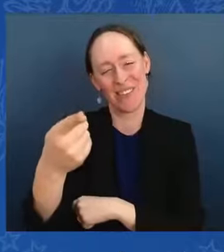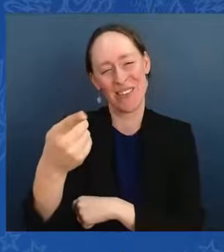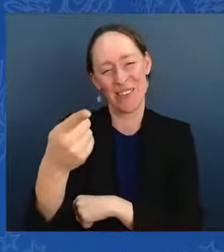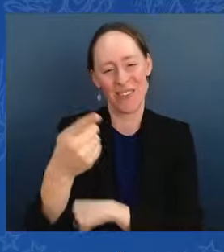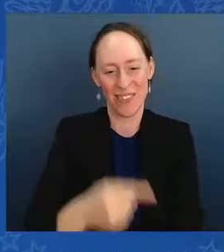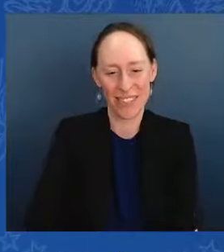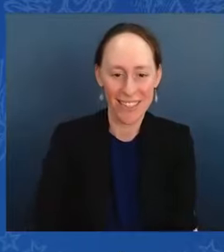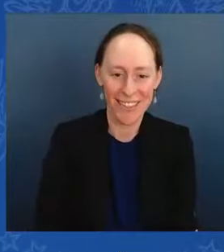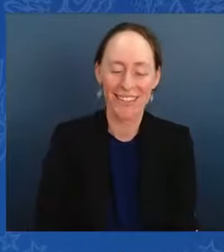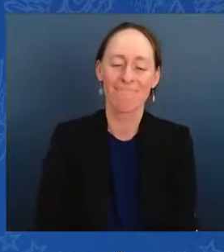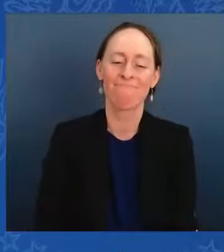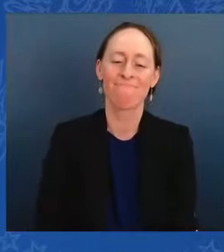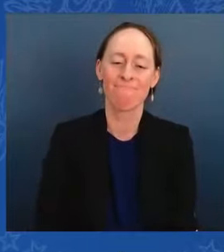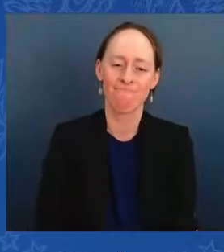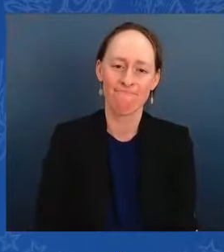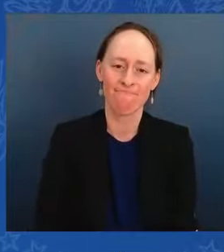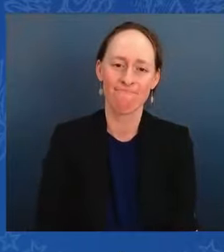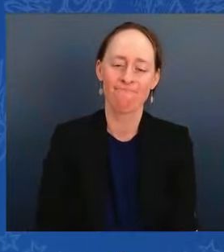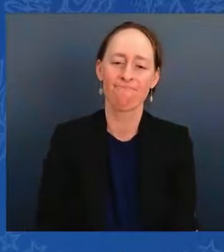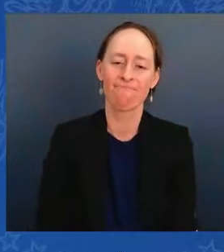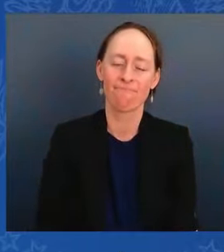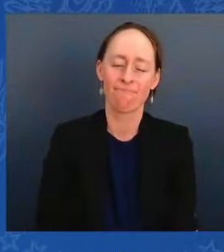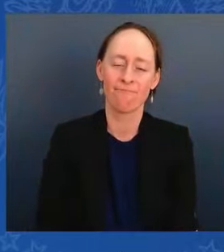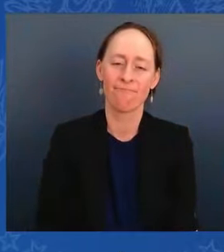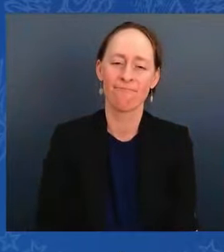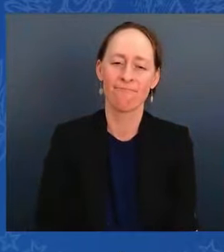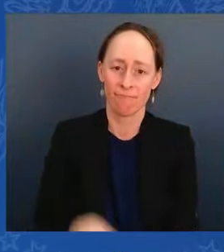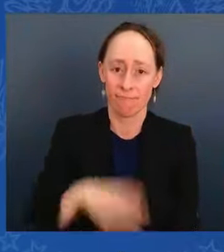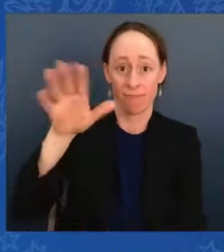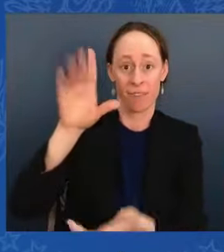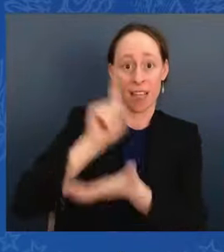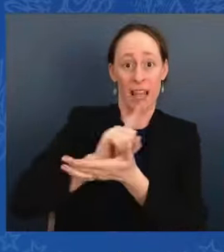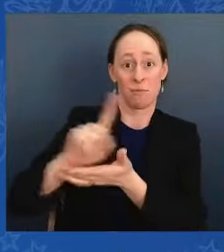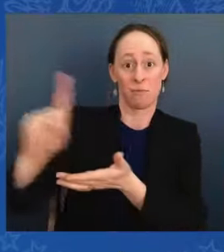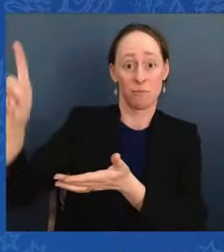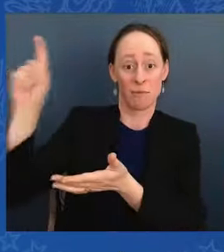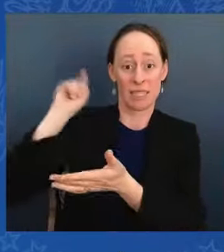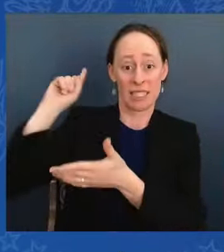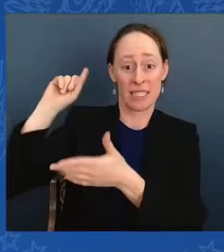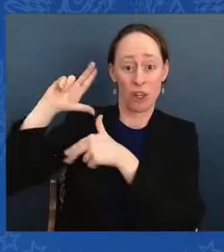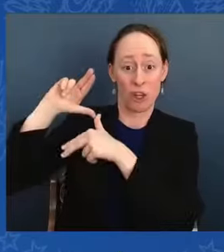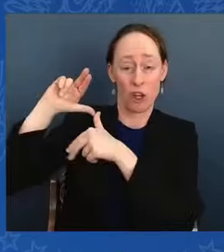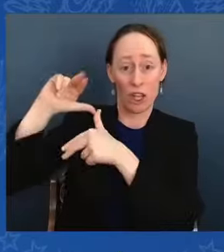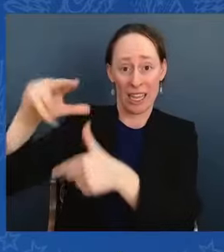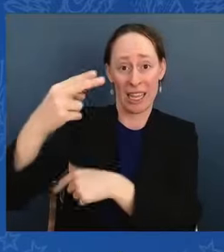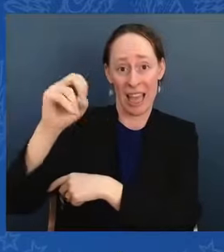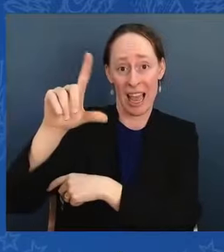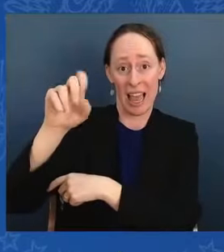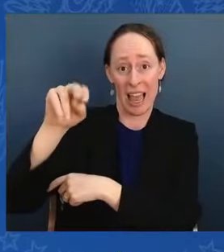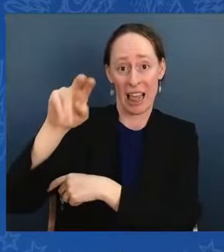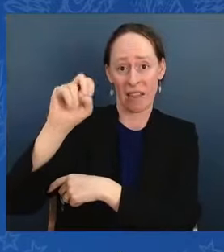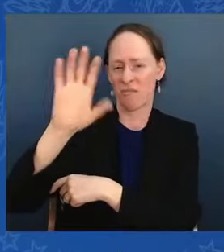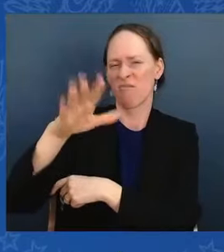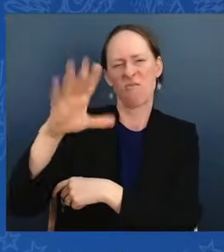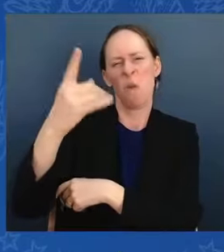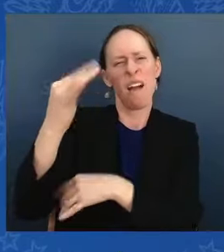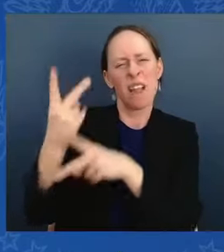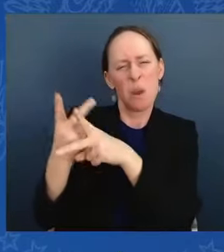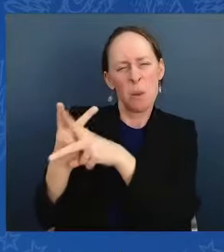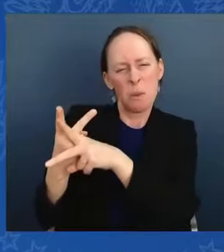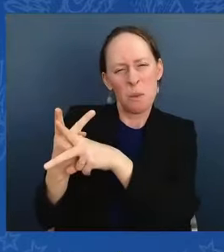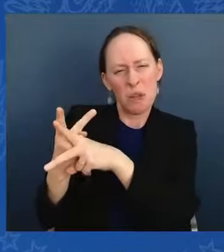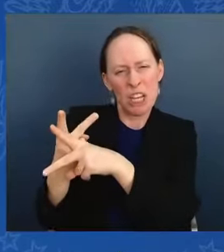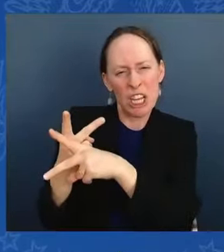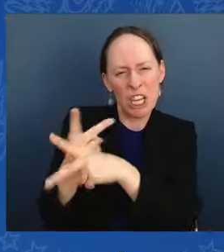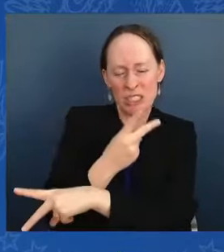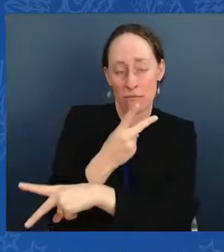week ago, Hurricane Helene became one of the strongest hurricanes ever. It hit Florida and